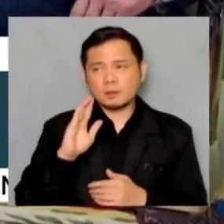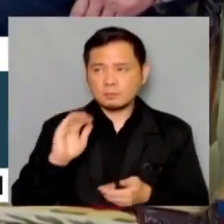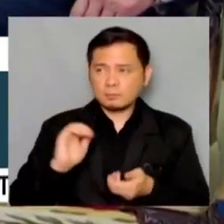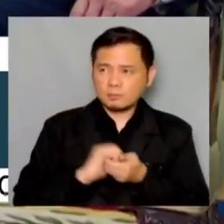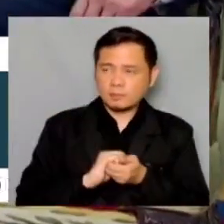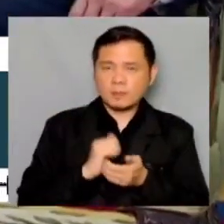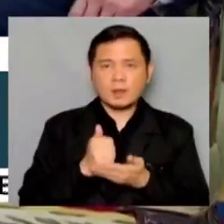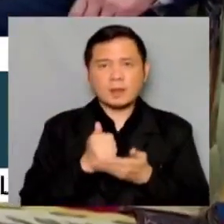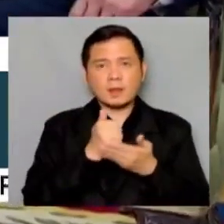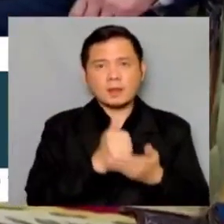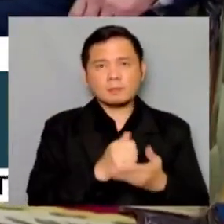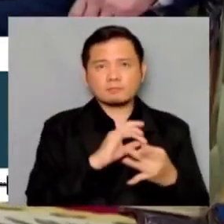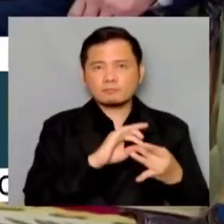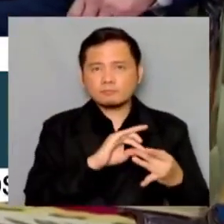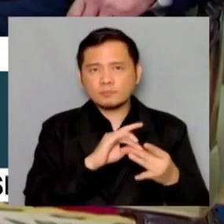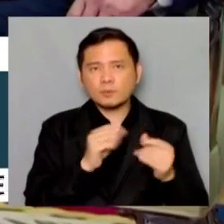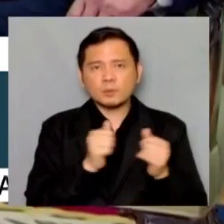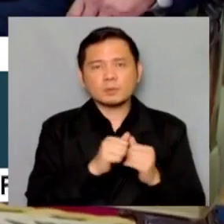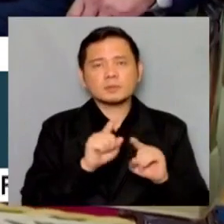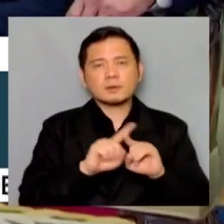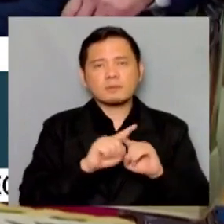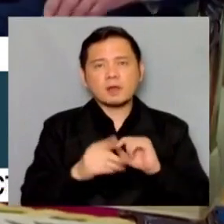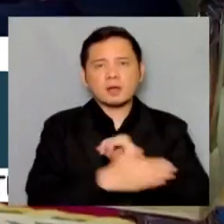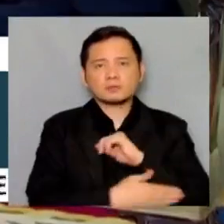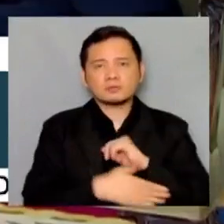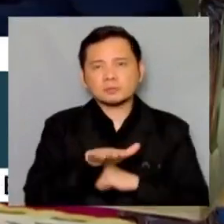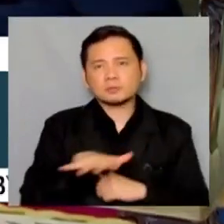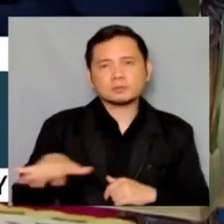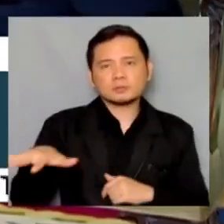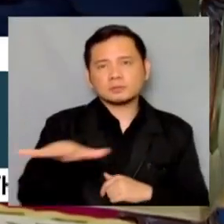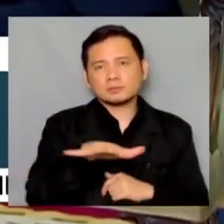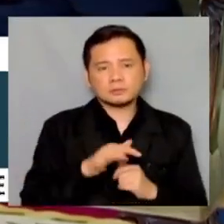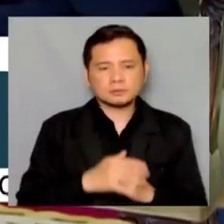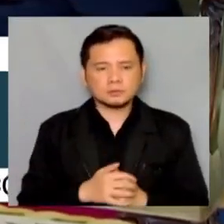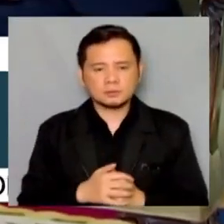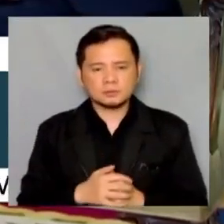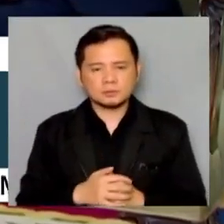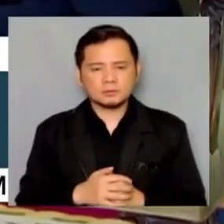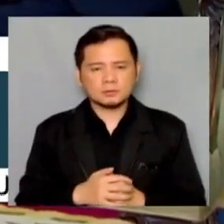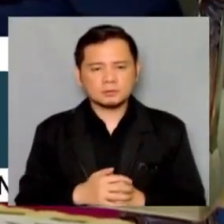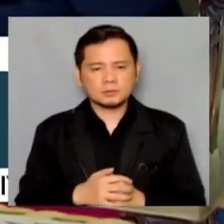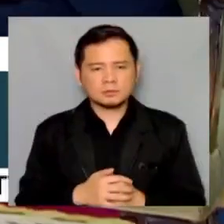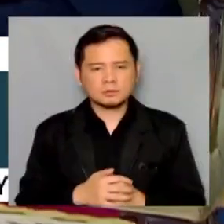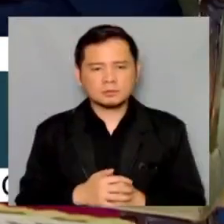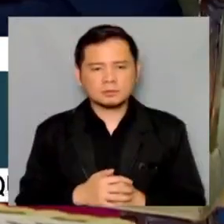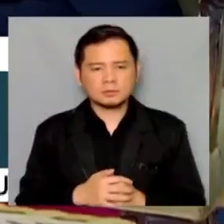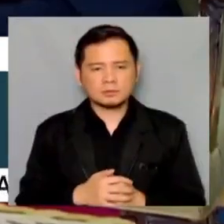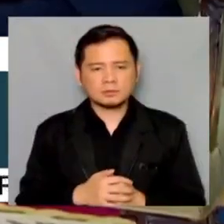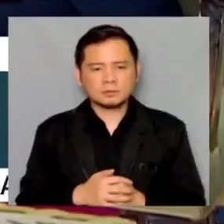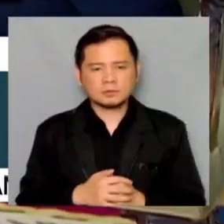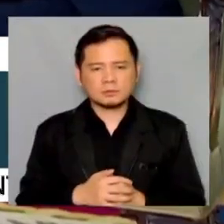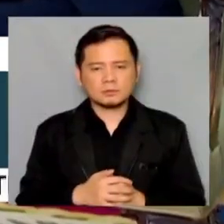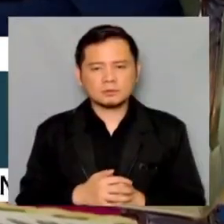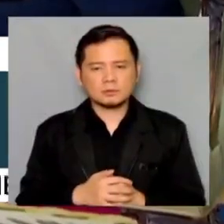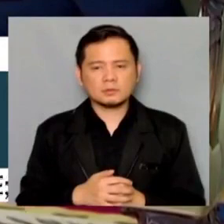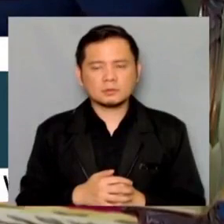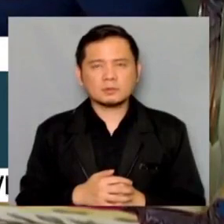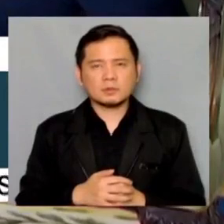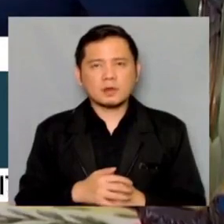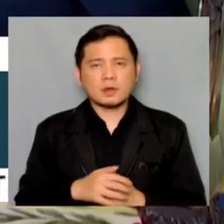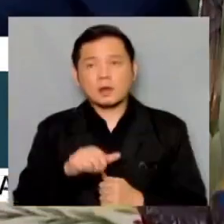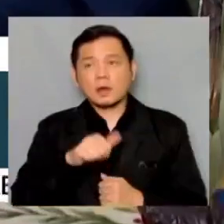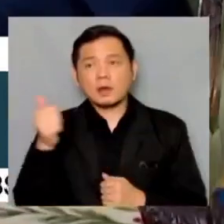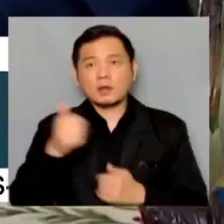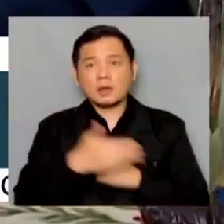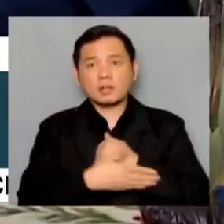deepen its relationship with countries in Asia Pacific, China certainly, but also other countries besides China,